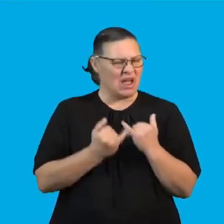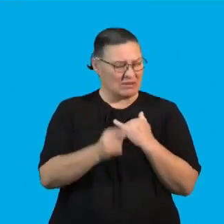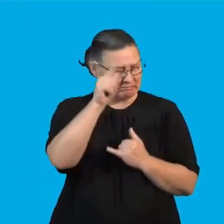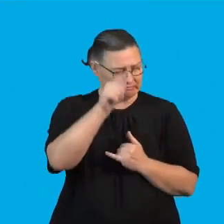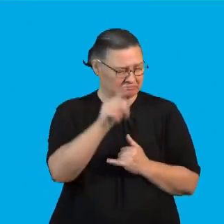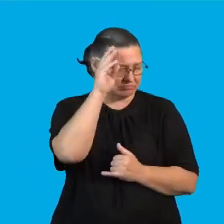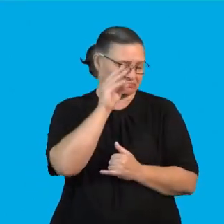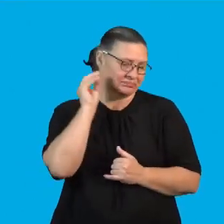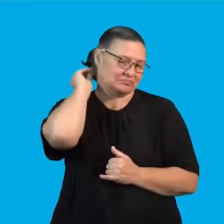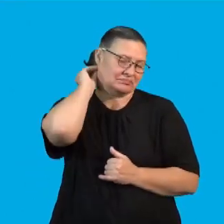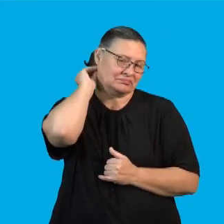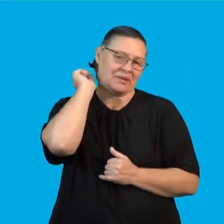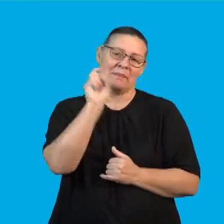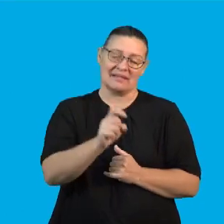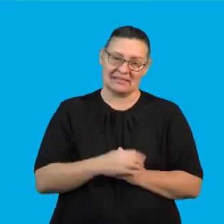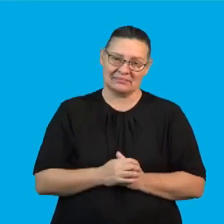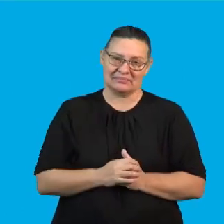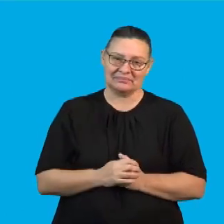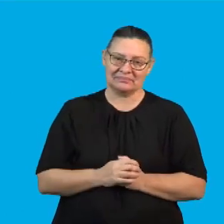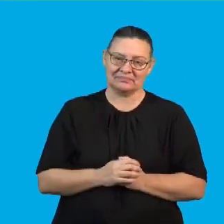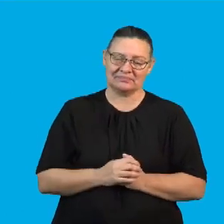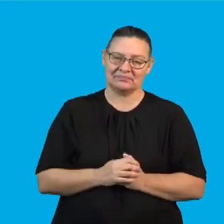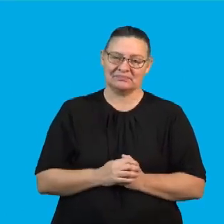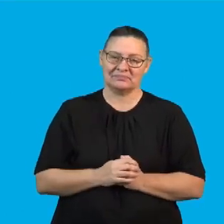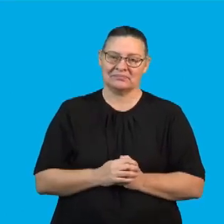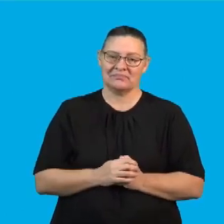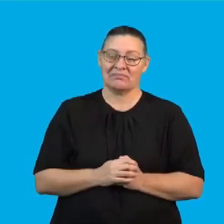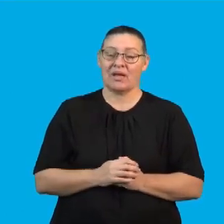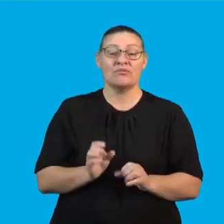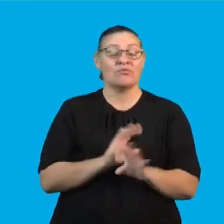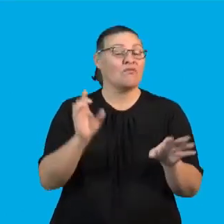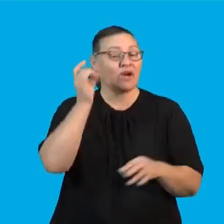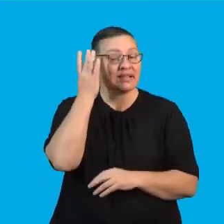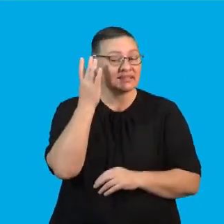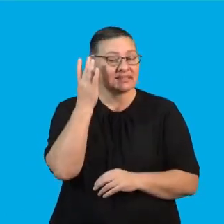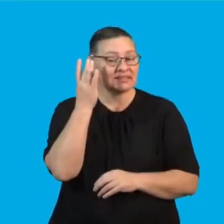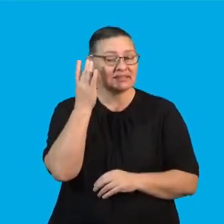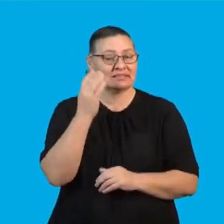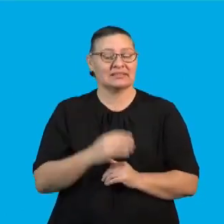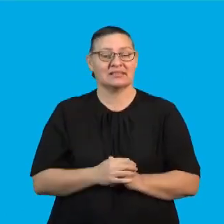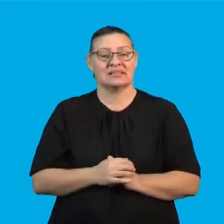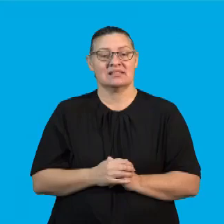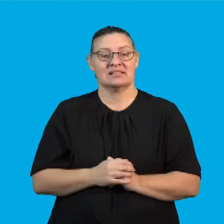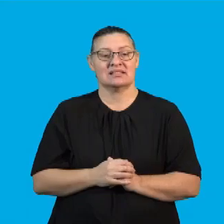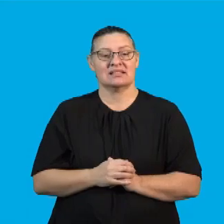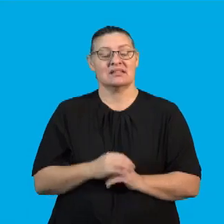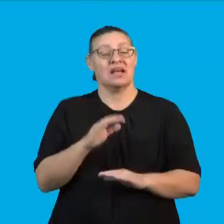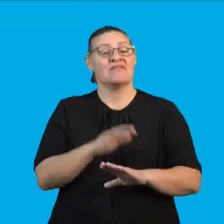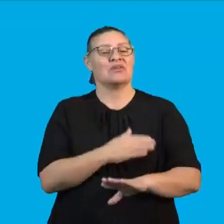common errors that were there before we started our session. Don't forget also